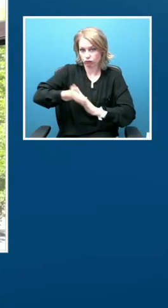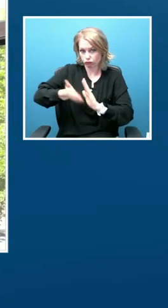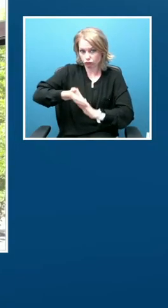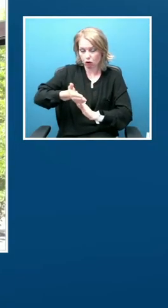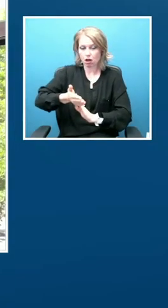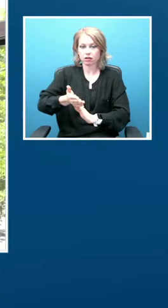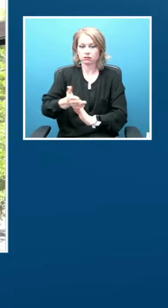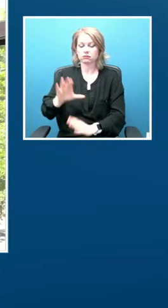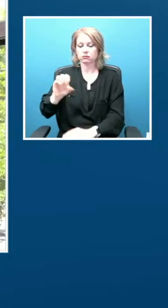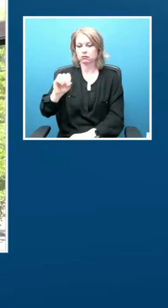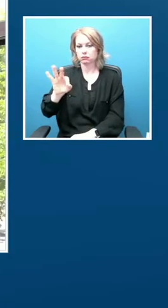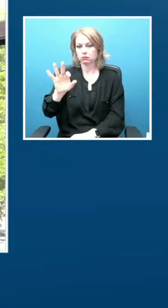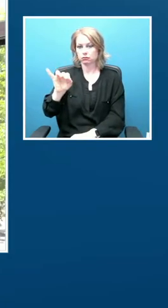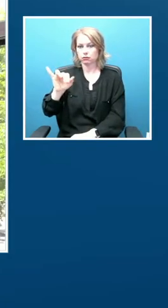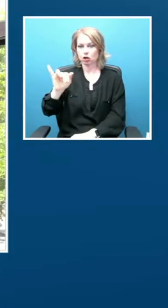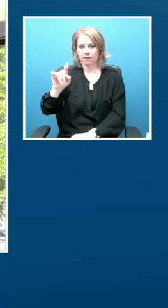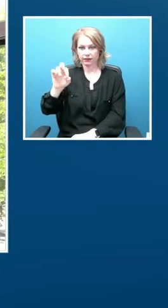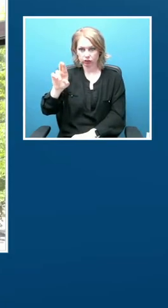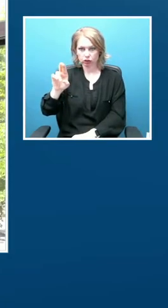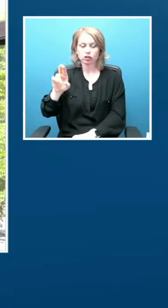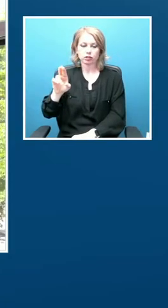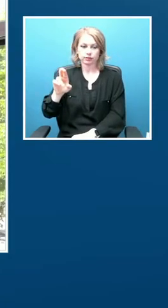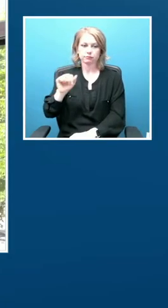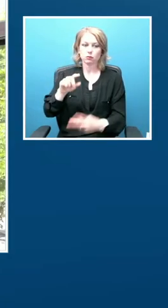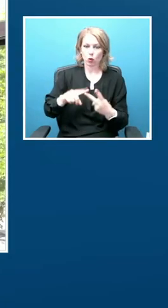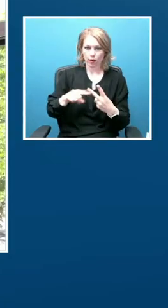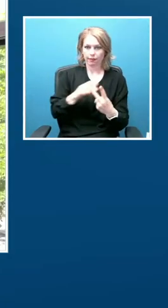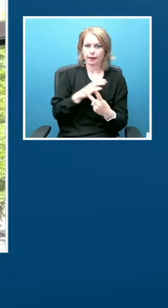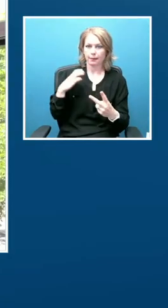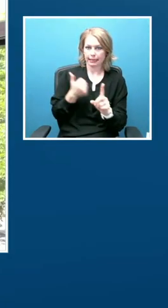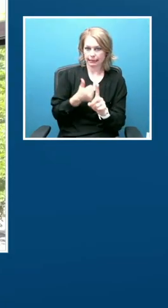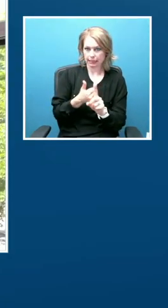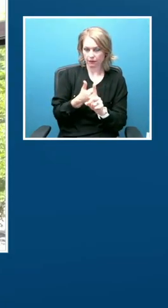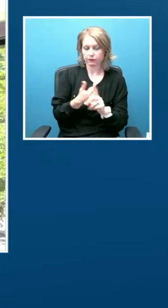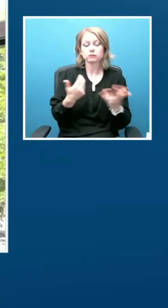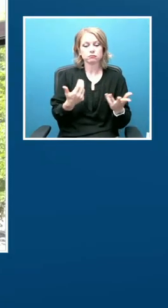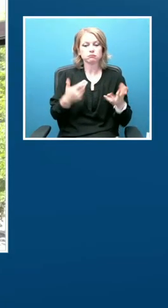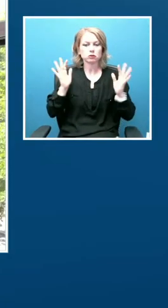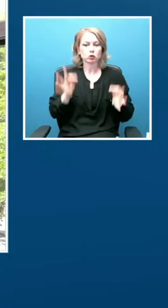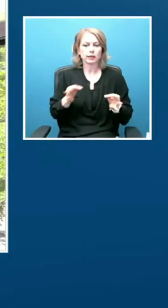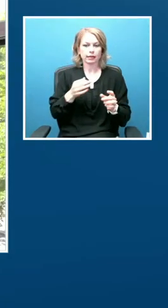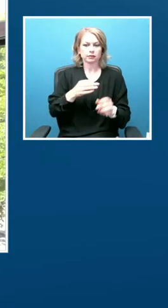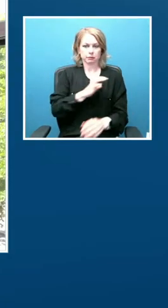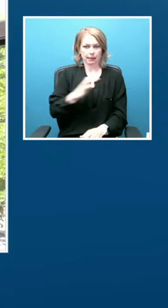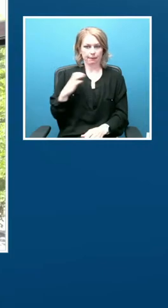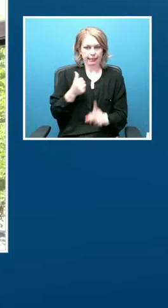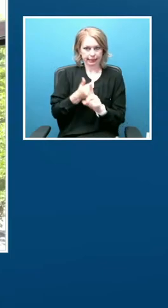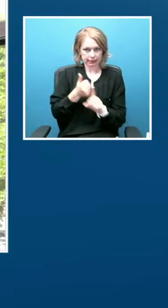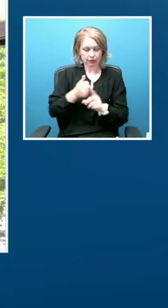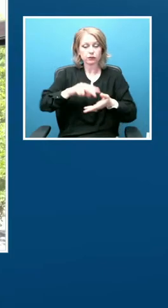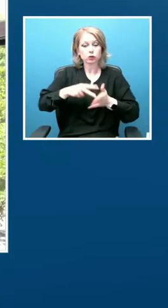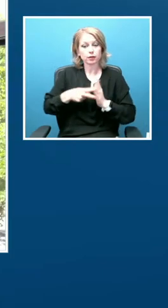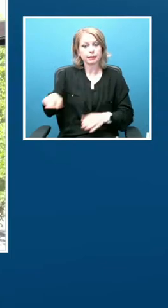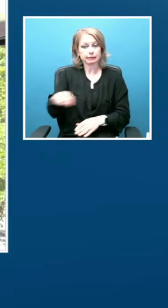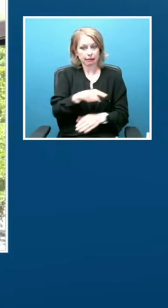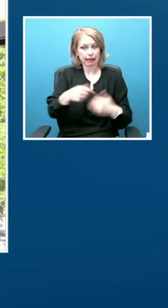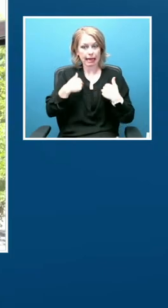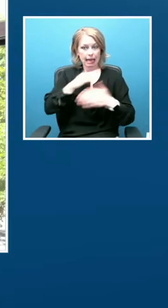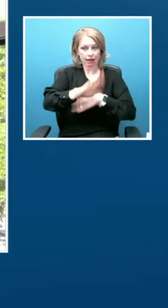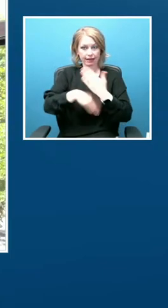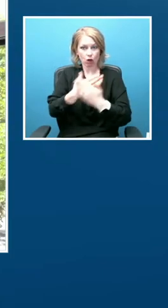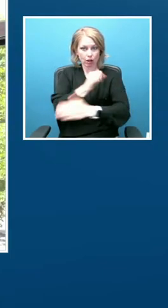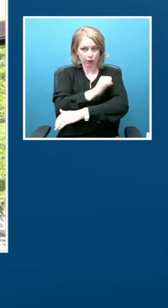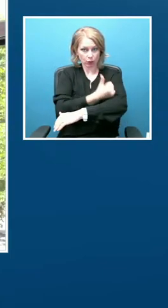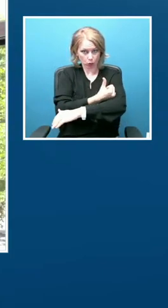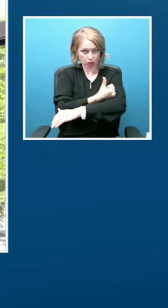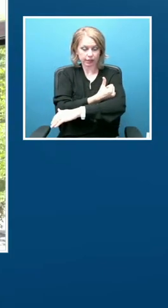itself. When hearings are conducted by the committee, as it will be here, the chair and the committee assume all authority granted to the hearing officer by the committee's